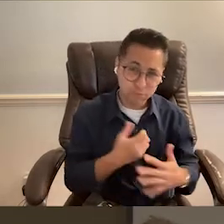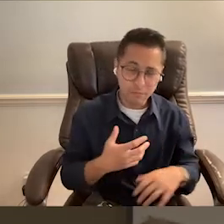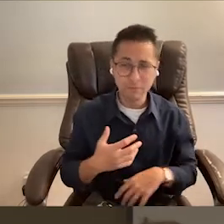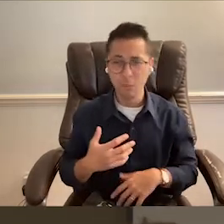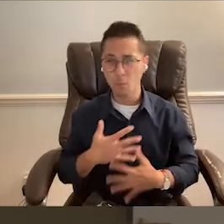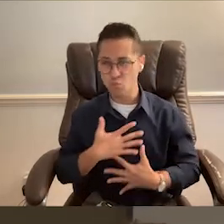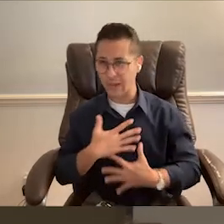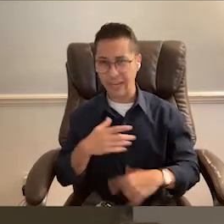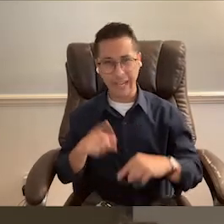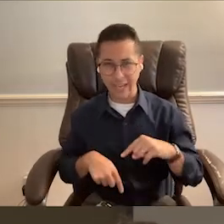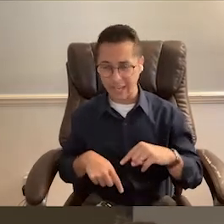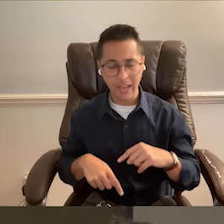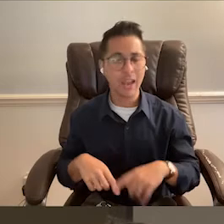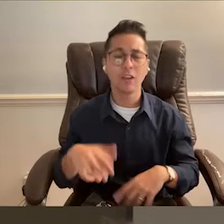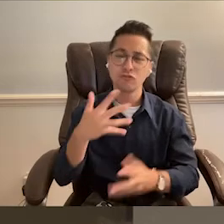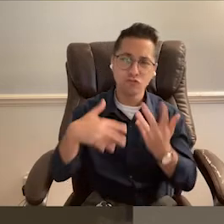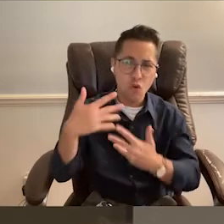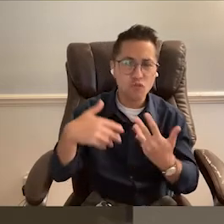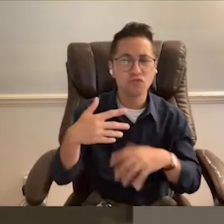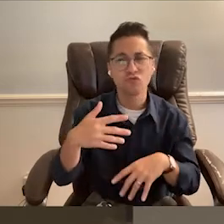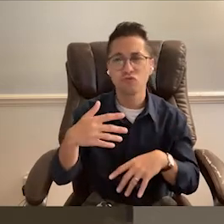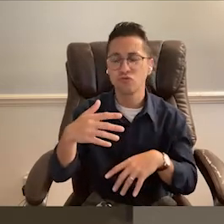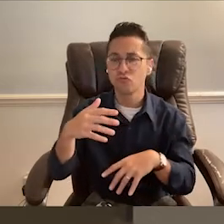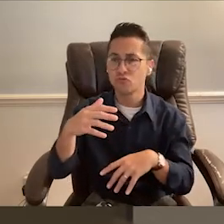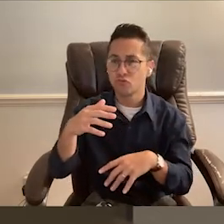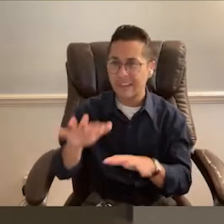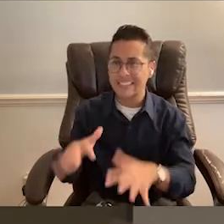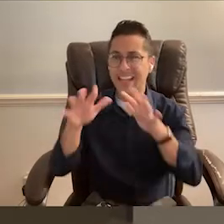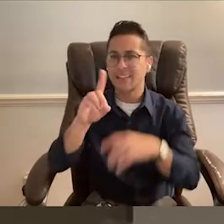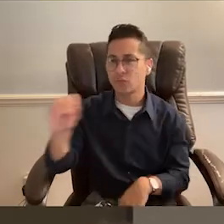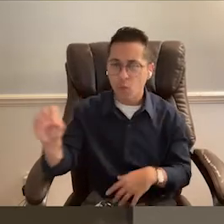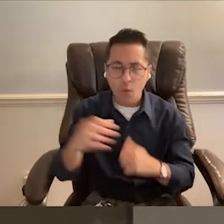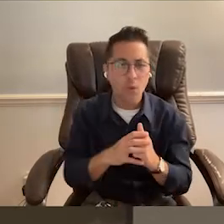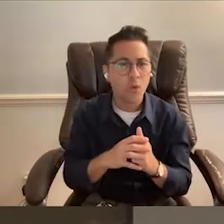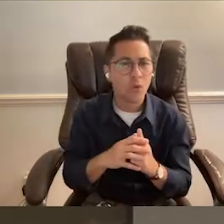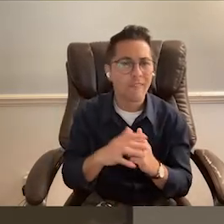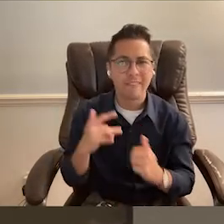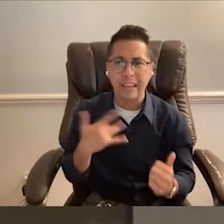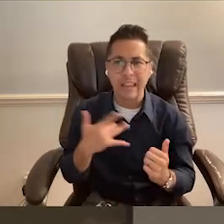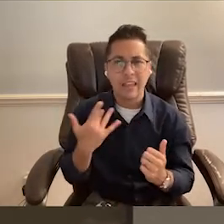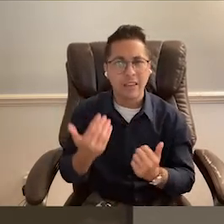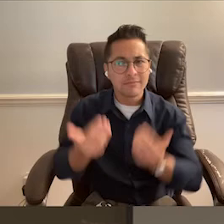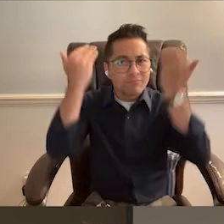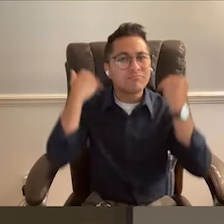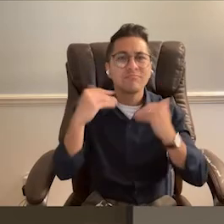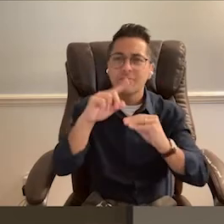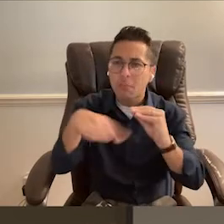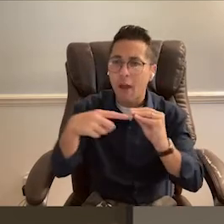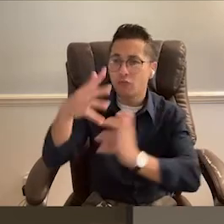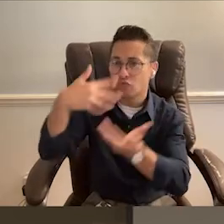as chest pains, heart palpitations, and shortness of breath, and social anxiety disorder or social